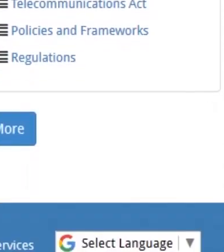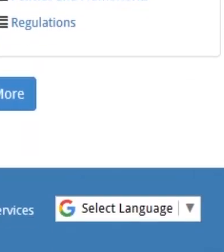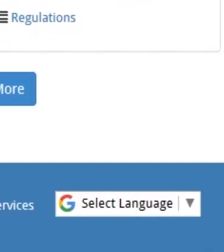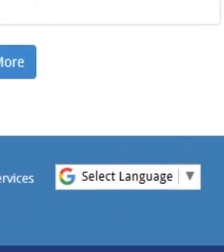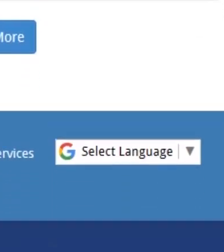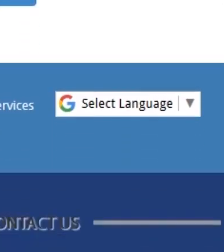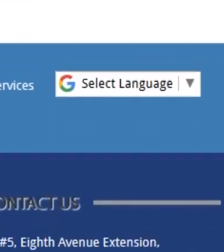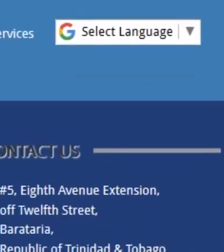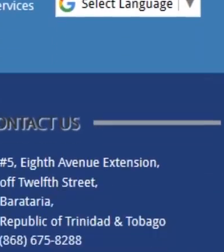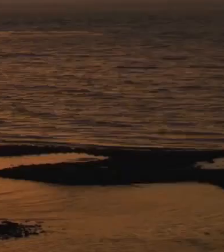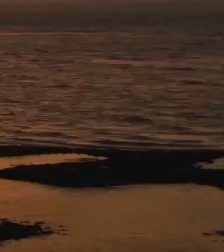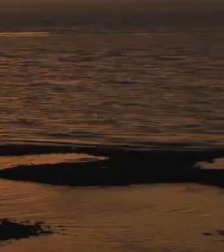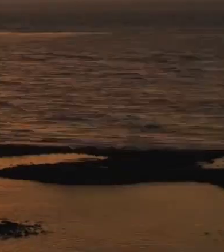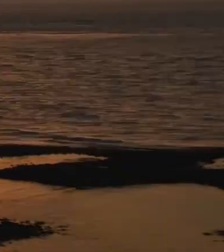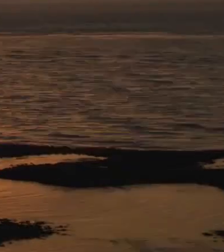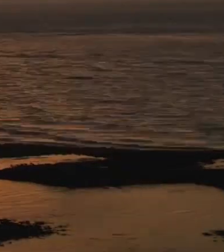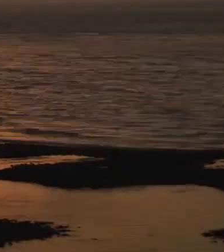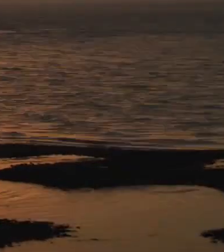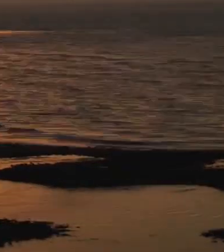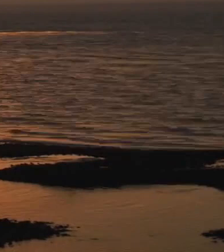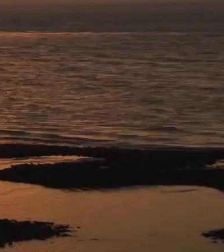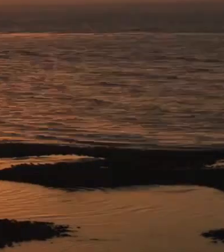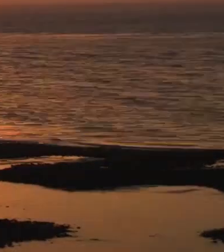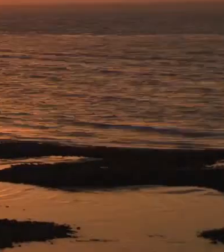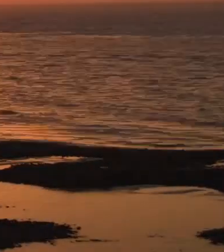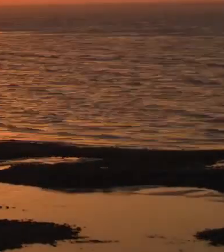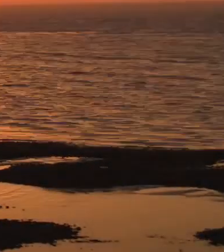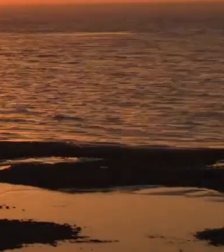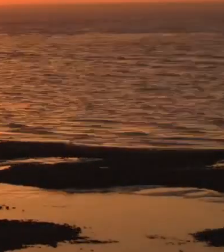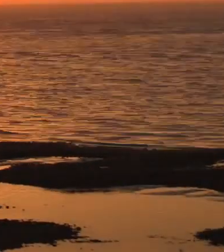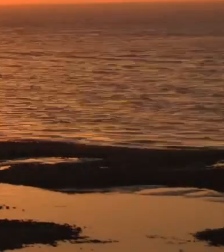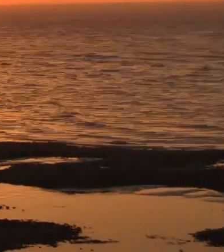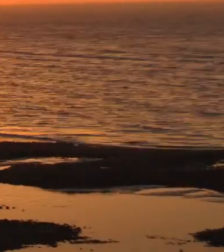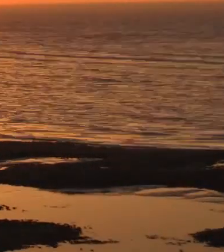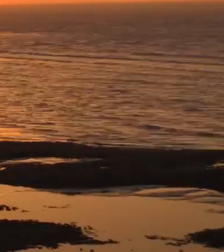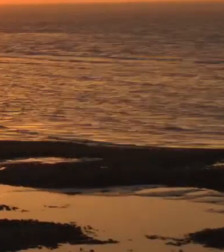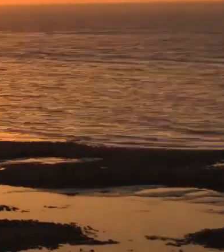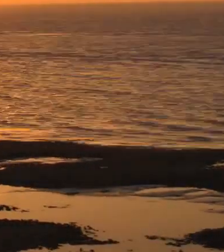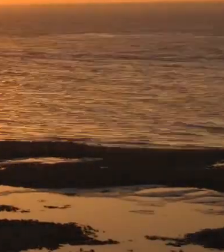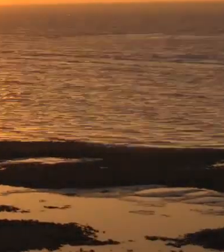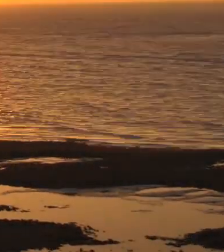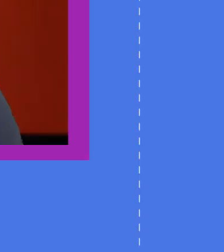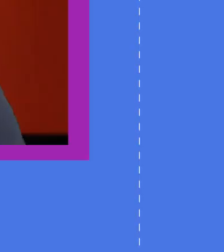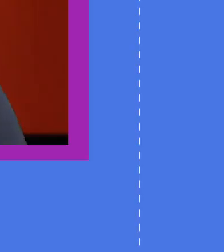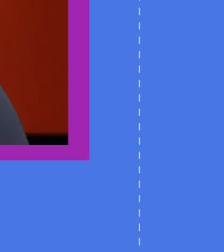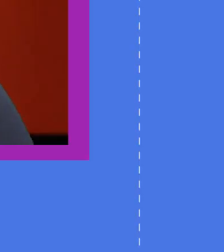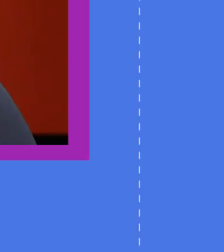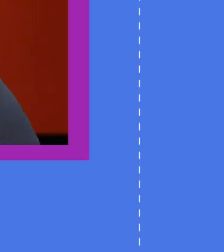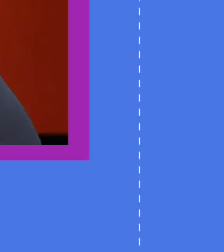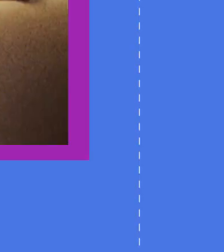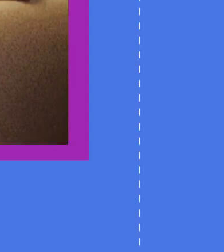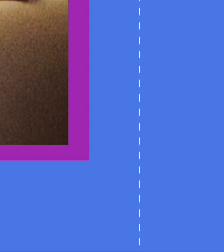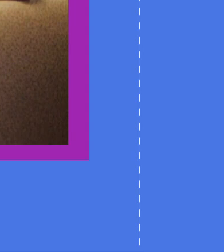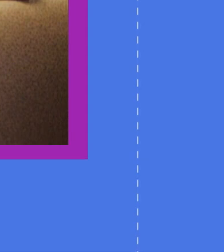bodies. And remember, you have the power to shape the kind of service you want tomorrow, starting today. Boy, you're